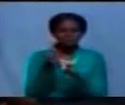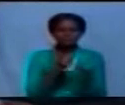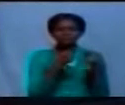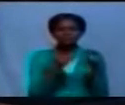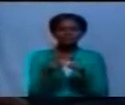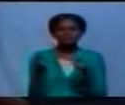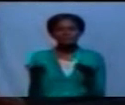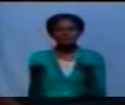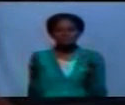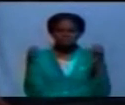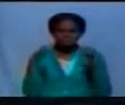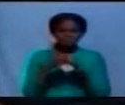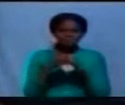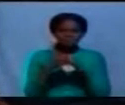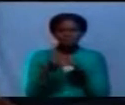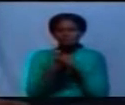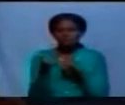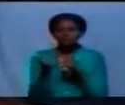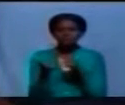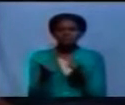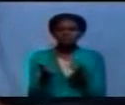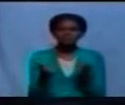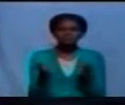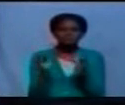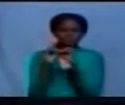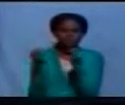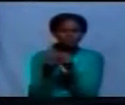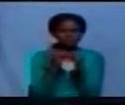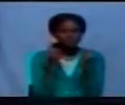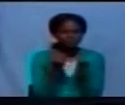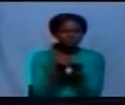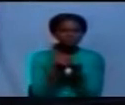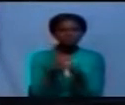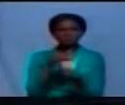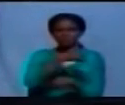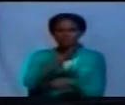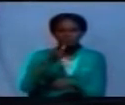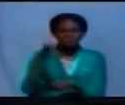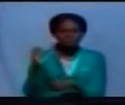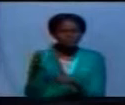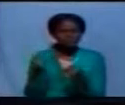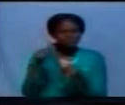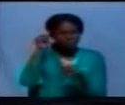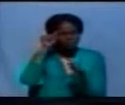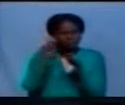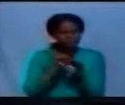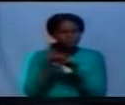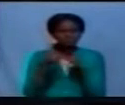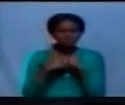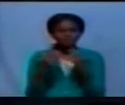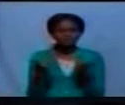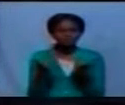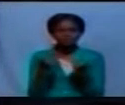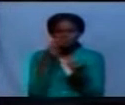the commercial banks, the other non-banks players, the mobile network operators. So collectively, I think there's been quite a jump in